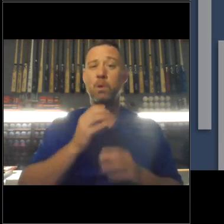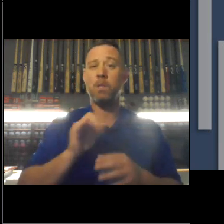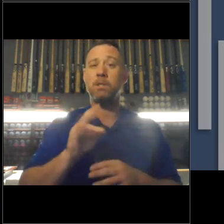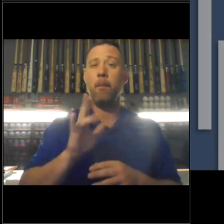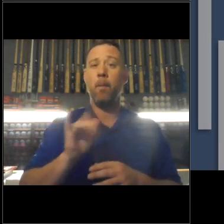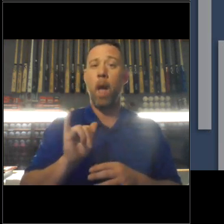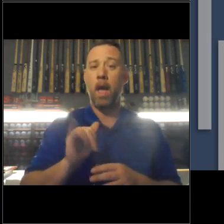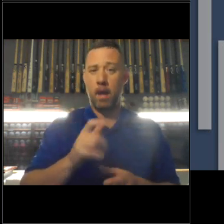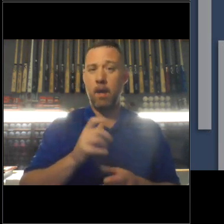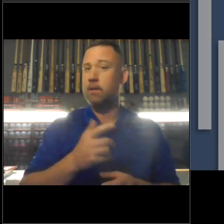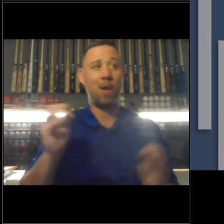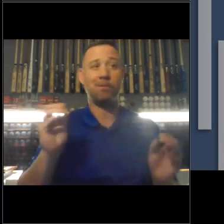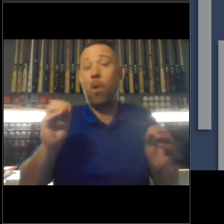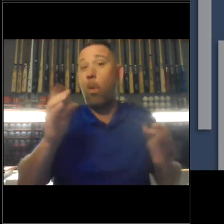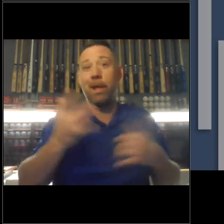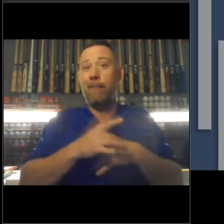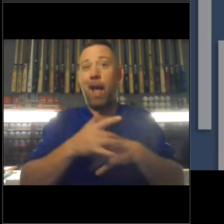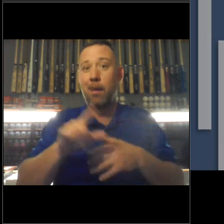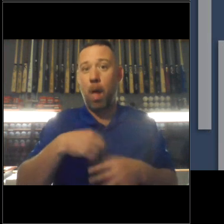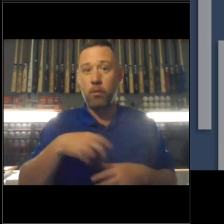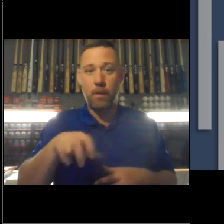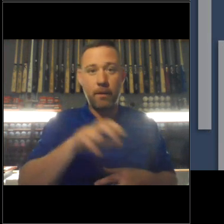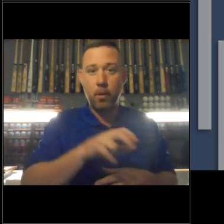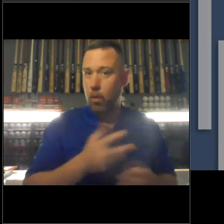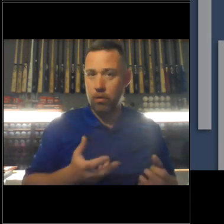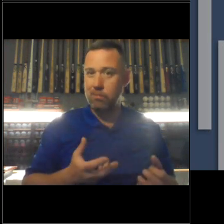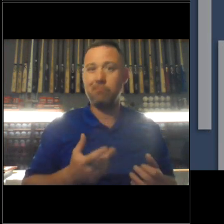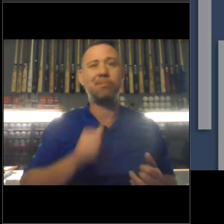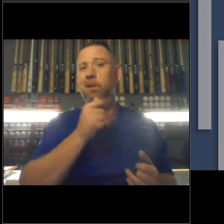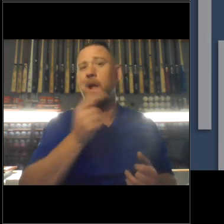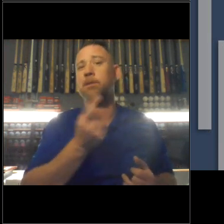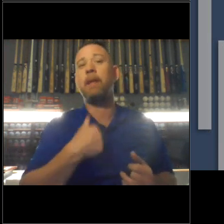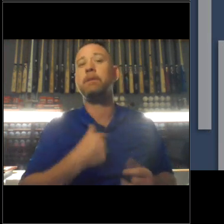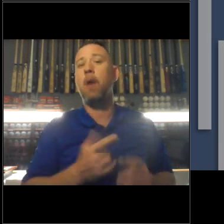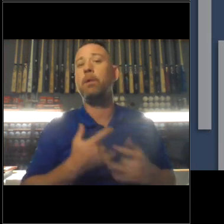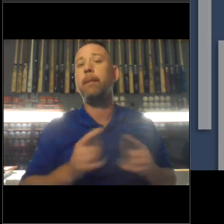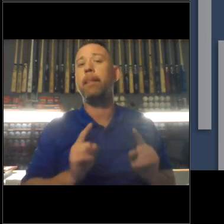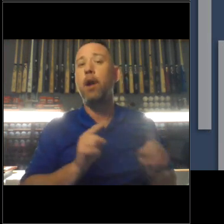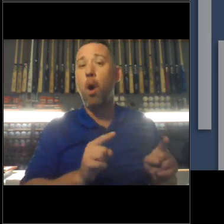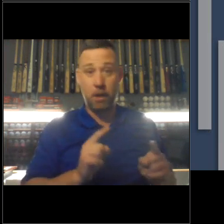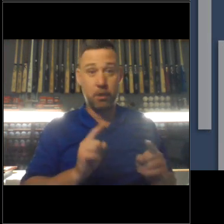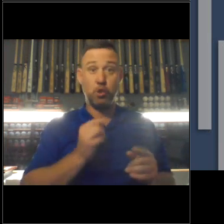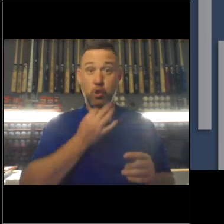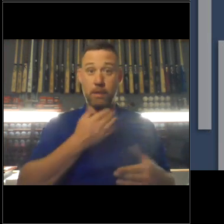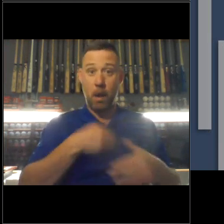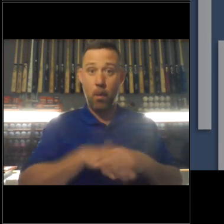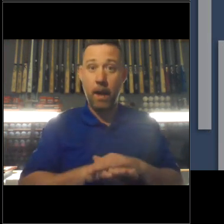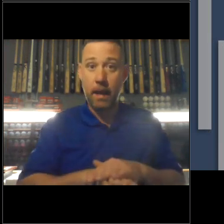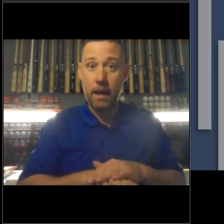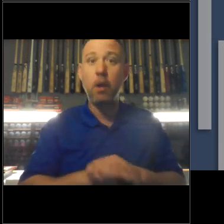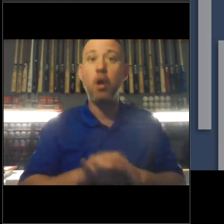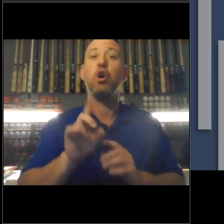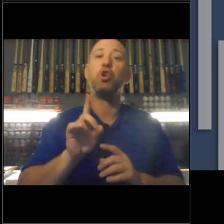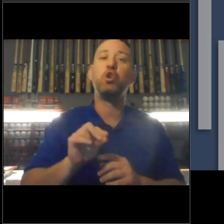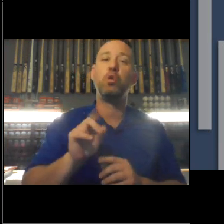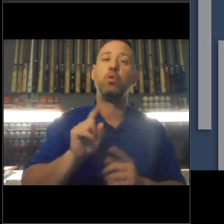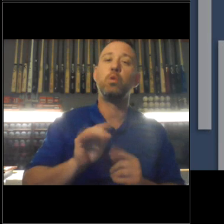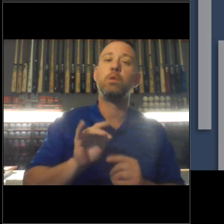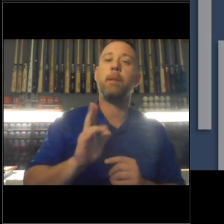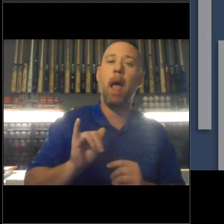County when I was on my tour. That's not something that I would typically go to, but as soon as I entered, that's what it said. Due to supply